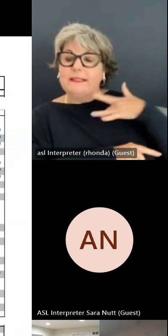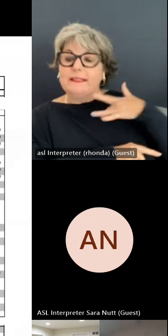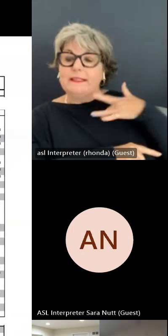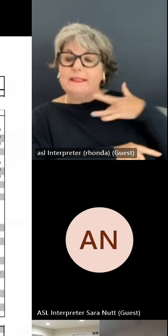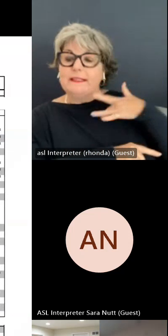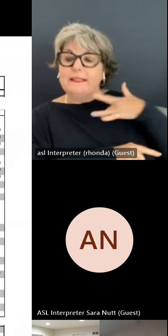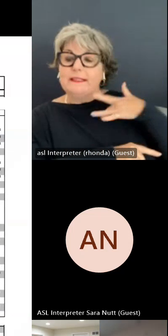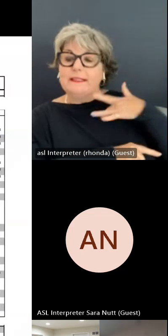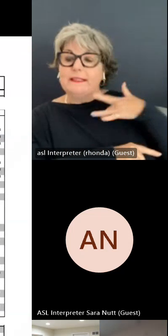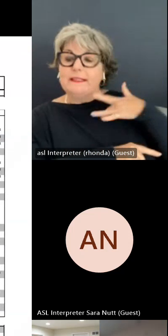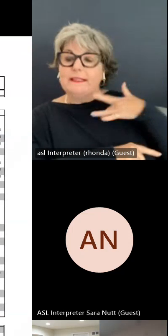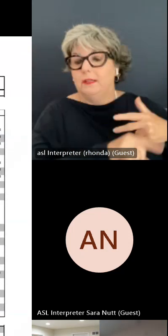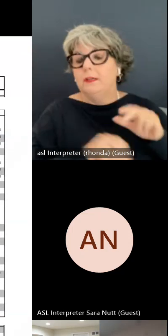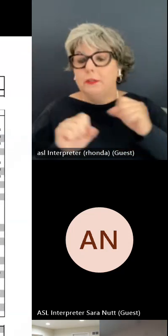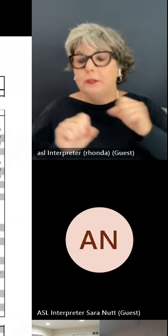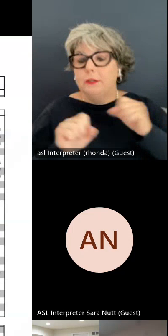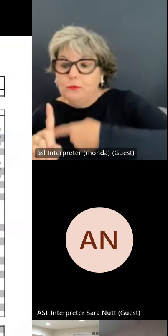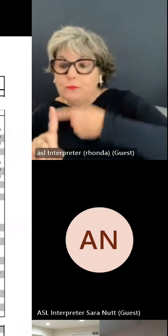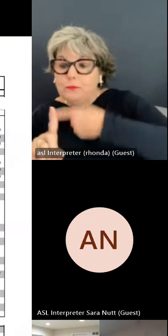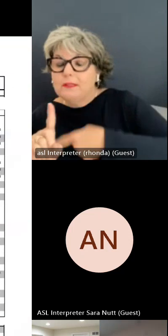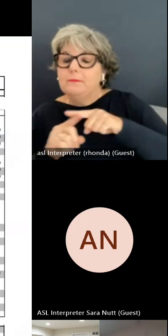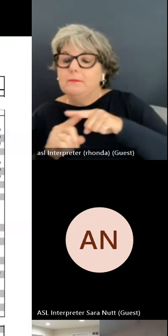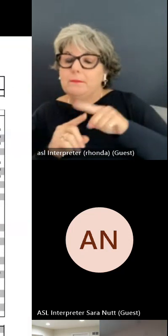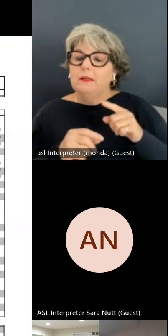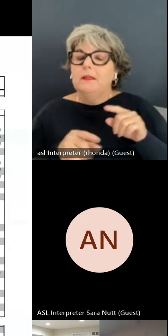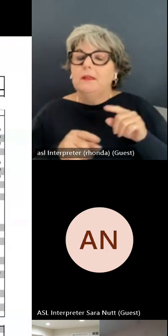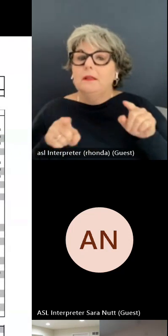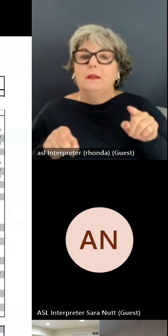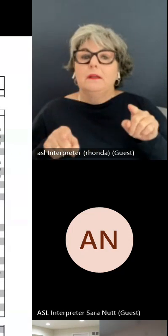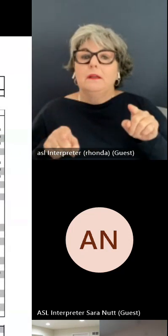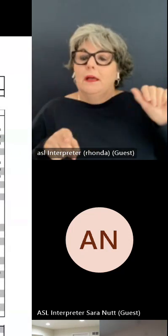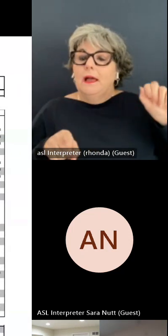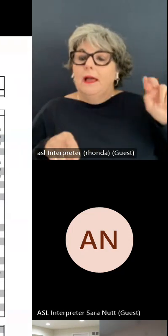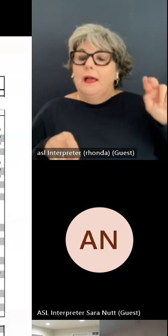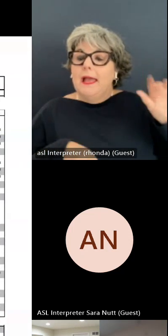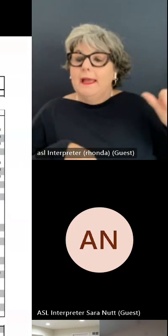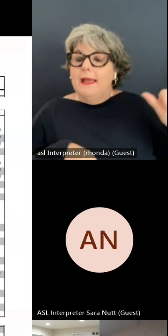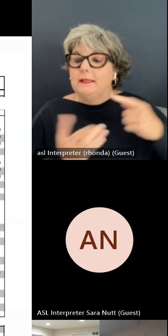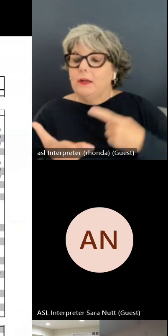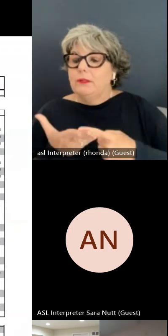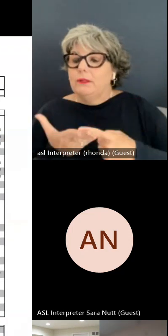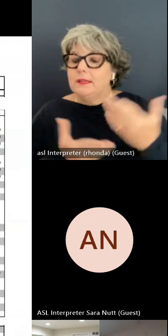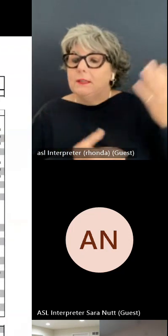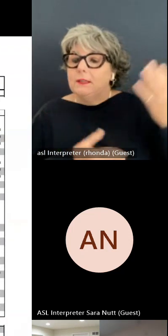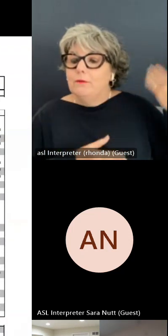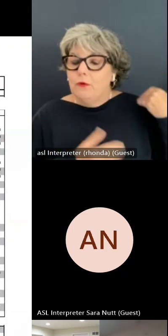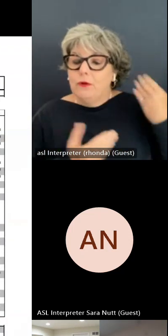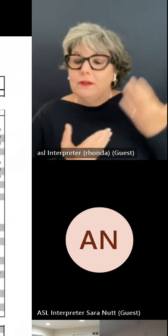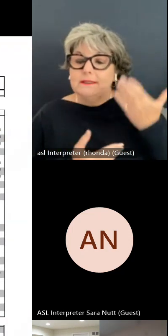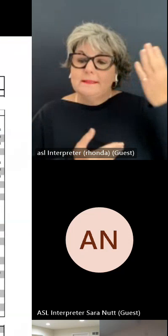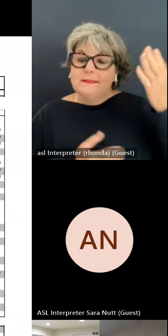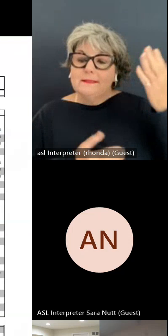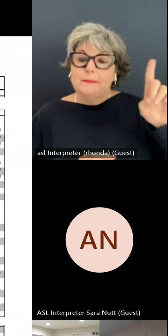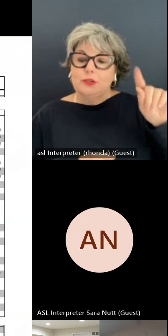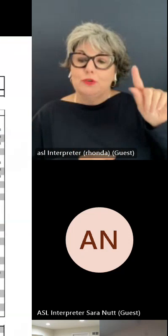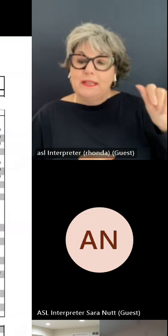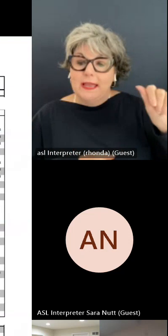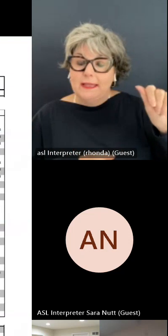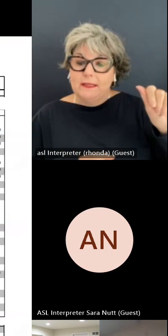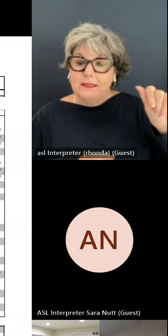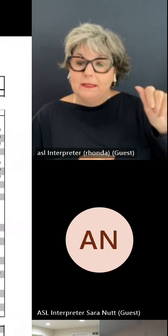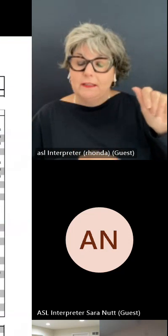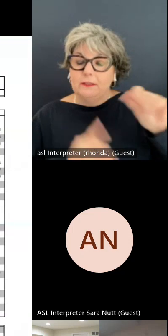quarterly. Yeah, I think so. Like we covered earlier in the class, you submit your data to Treasury